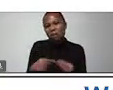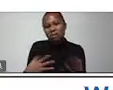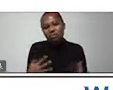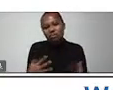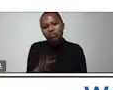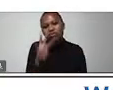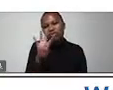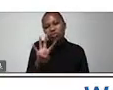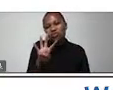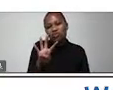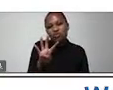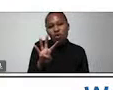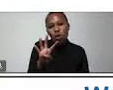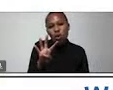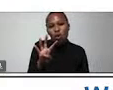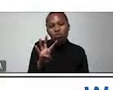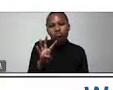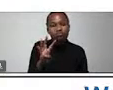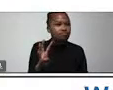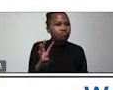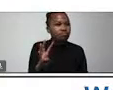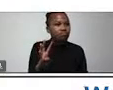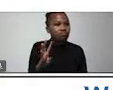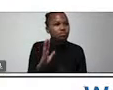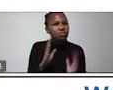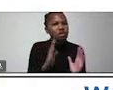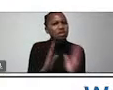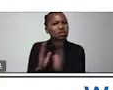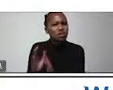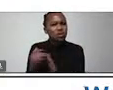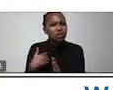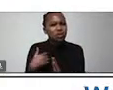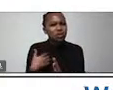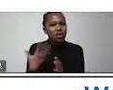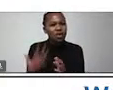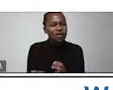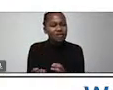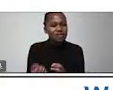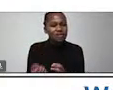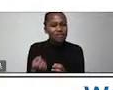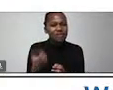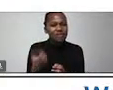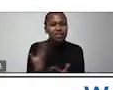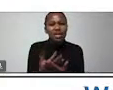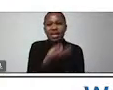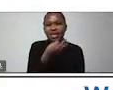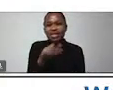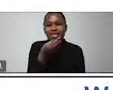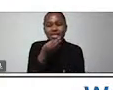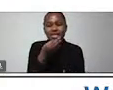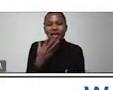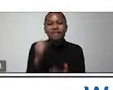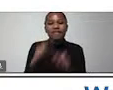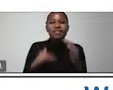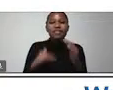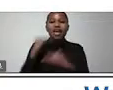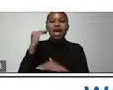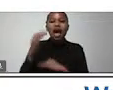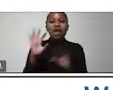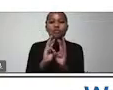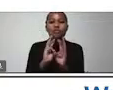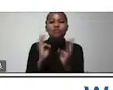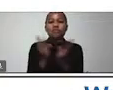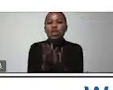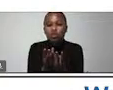four product categories that are actually having, you know, or let me say that are retaining the highest value for SA